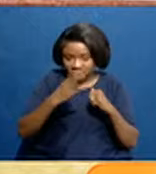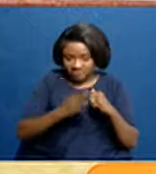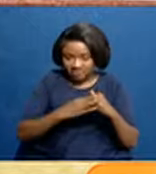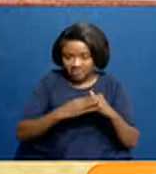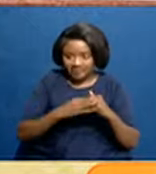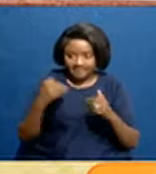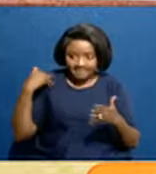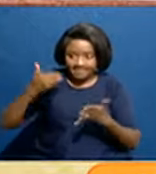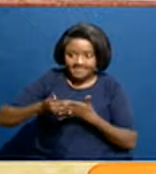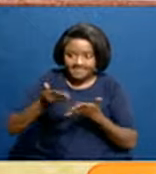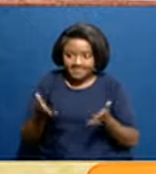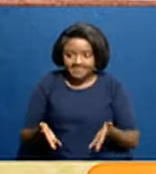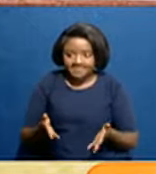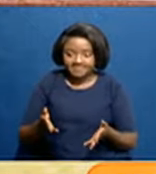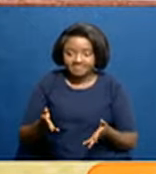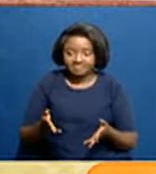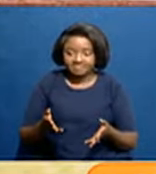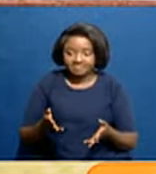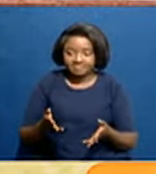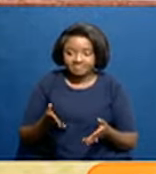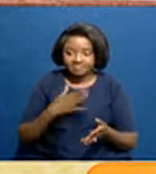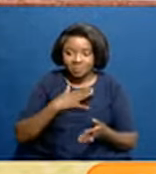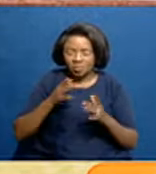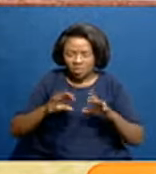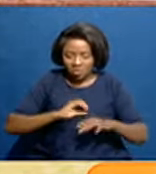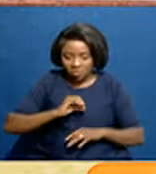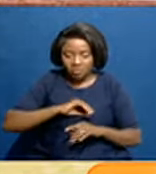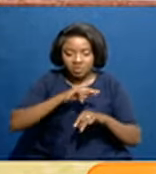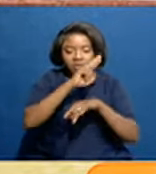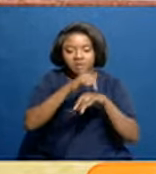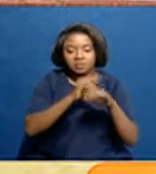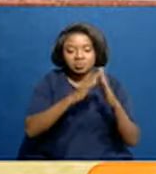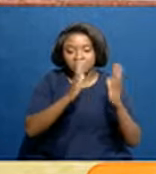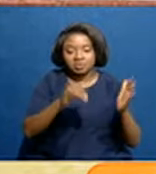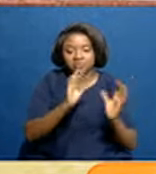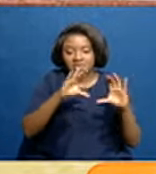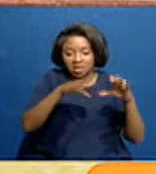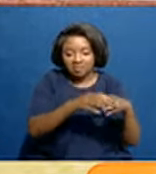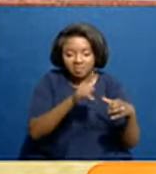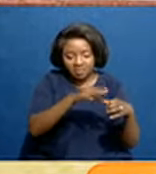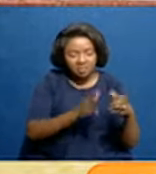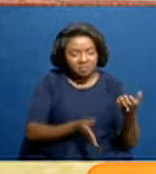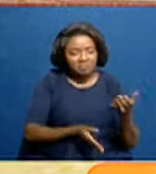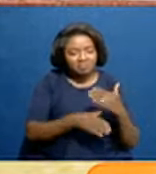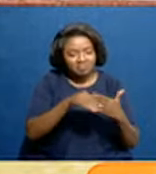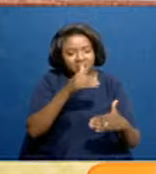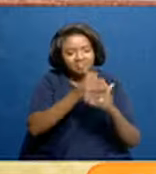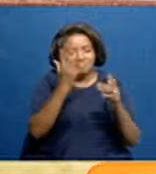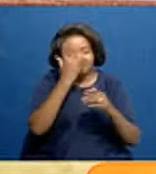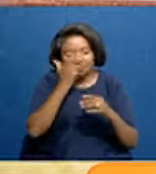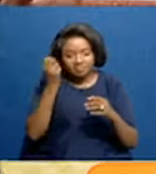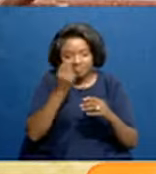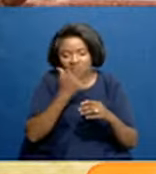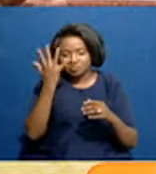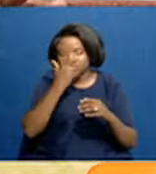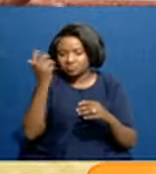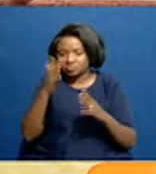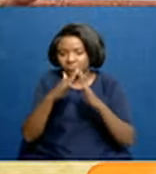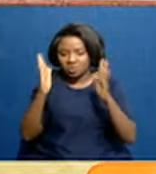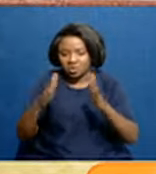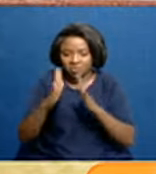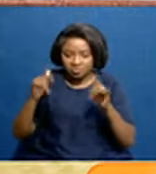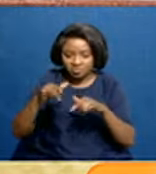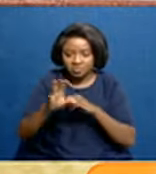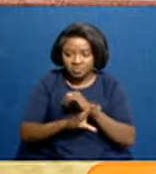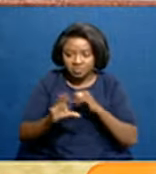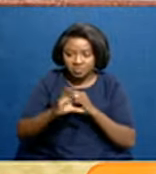1989 to date, our own National Housing Corporation, which has built beautiful homes in many locations in this country,